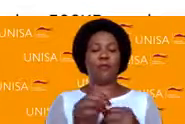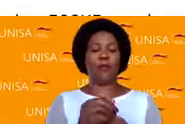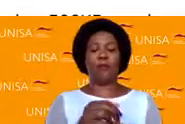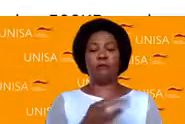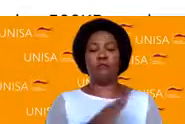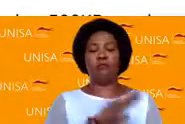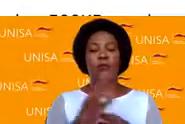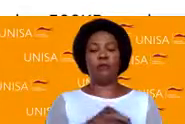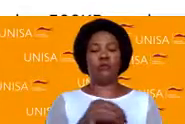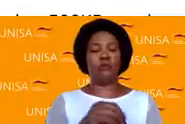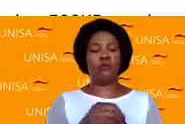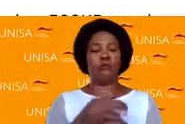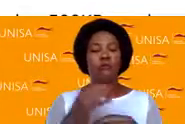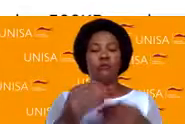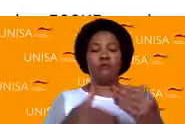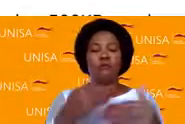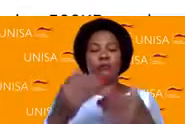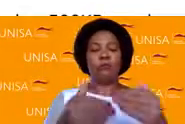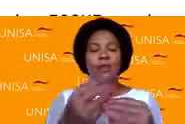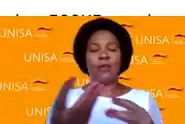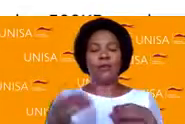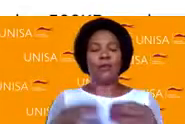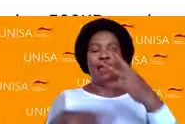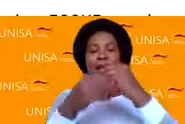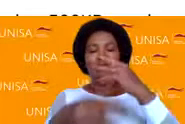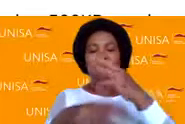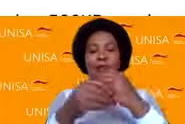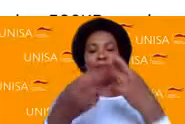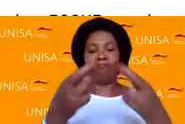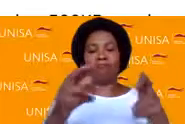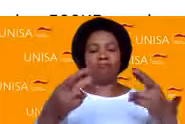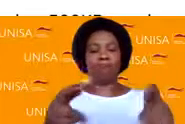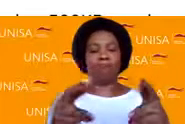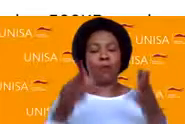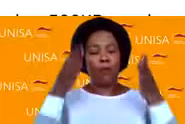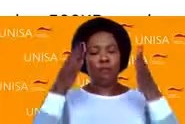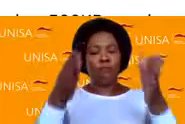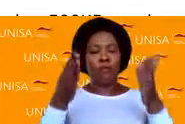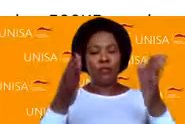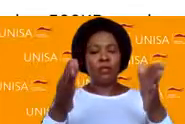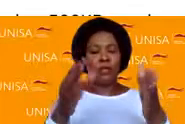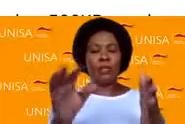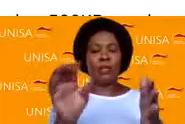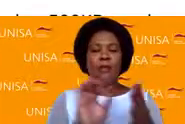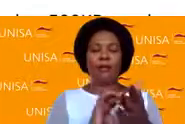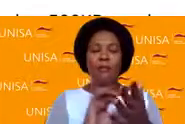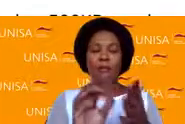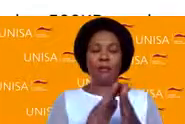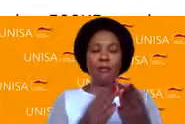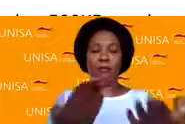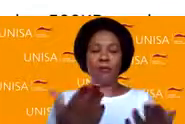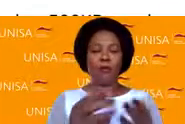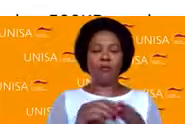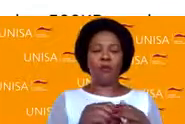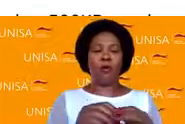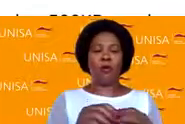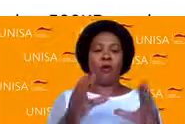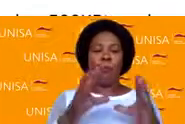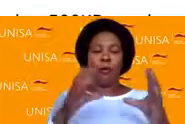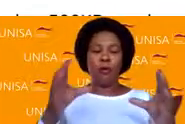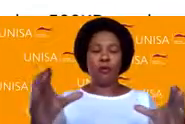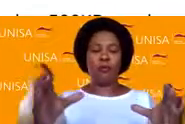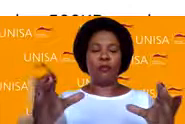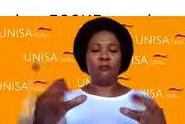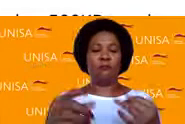worry too much about the additional tools. Just focus on the plain editing tools, for instance, bold, italic, how to insert